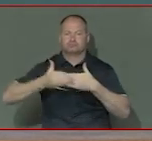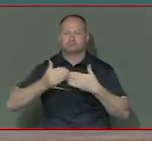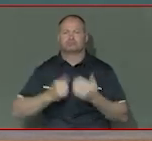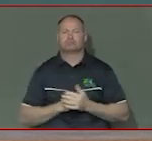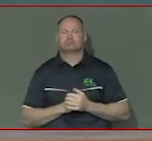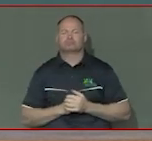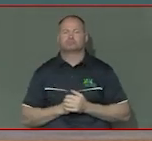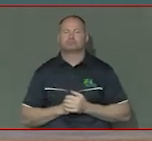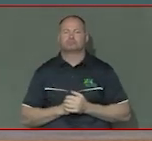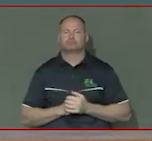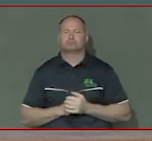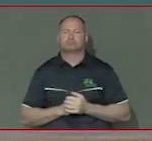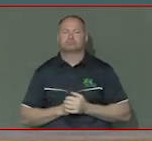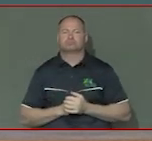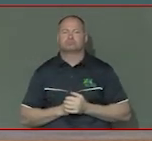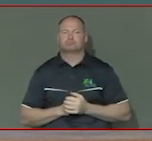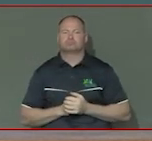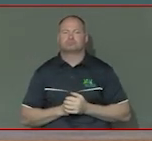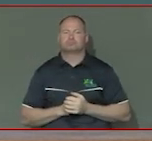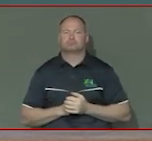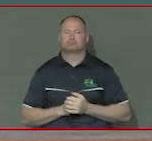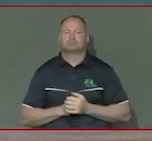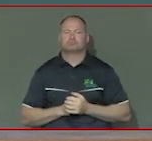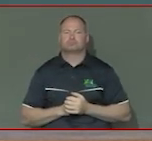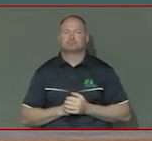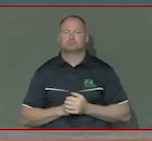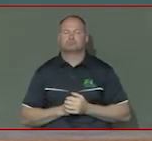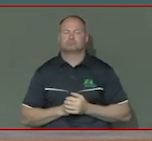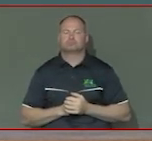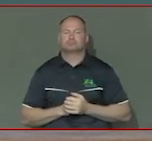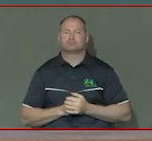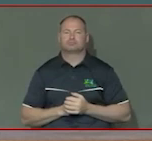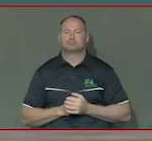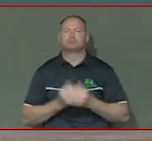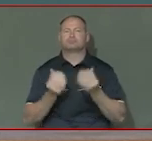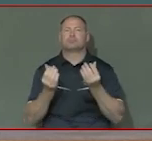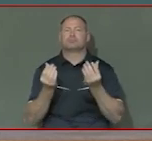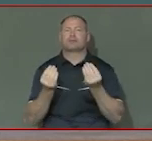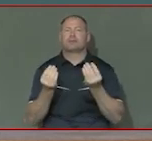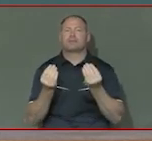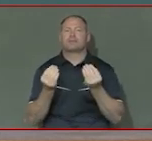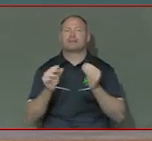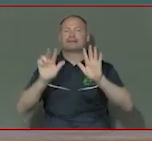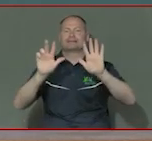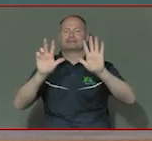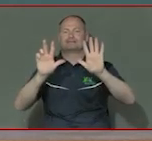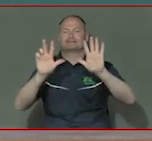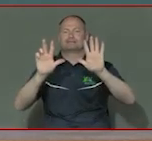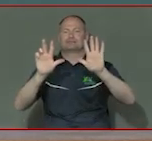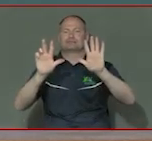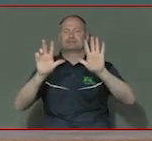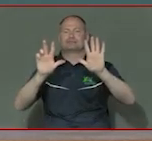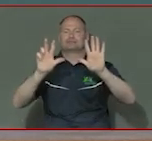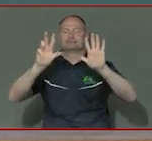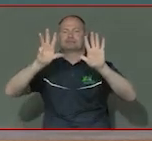we look at, or they are a few, is number 8,